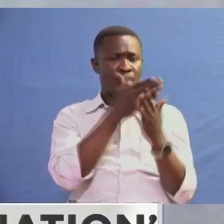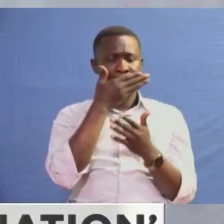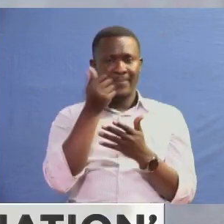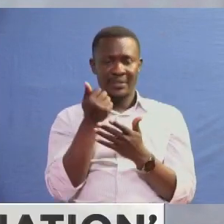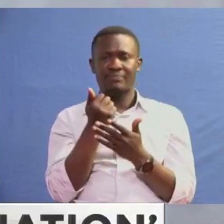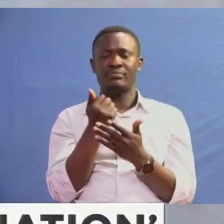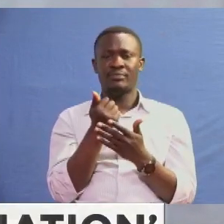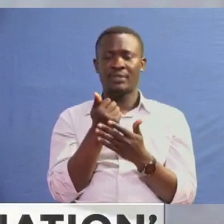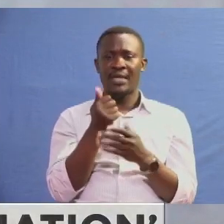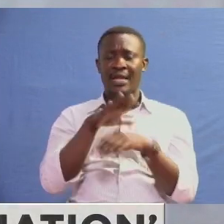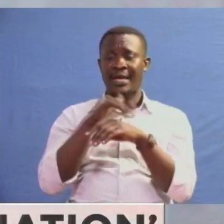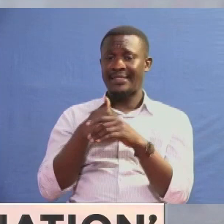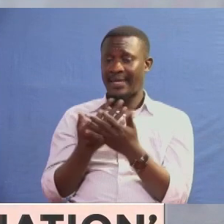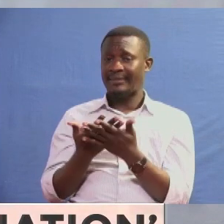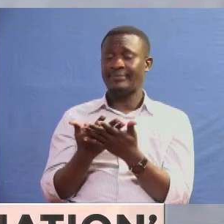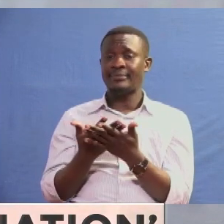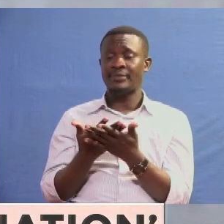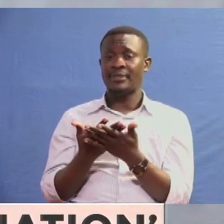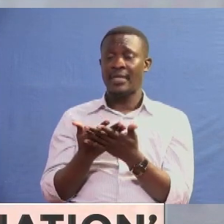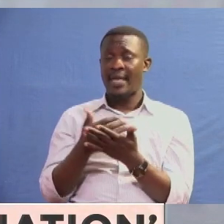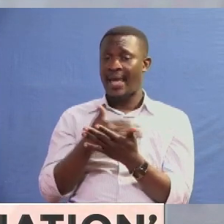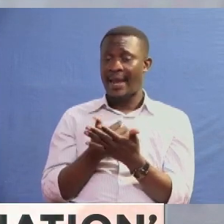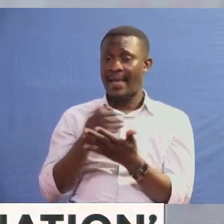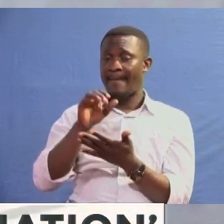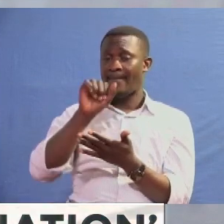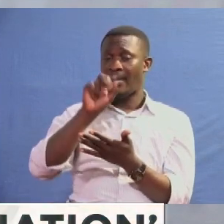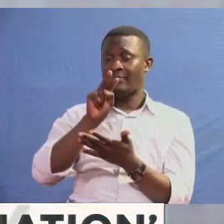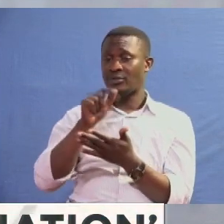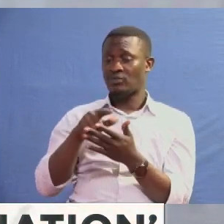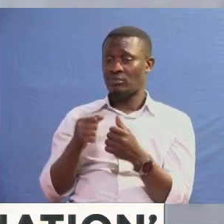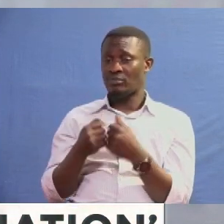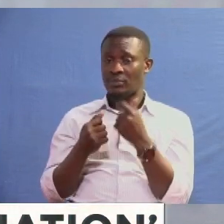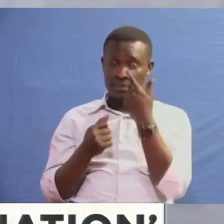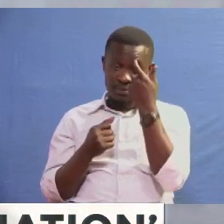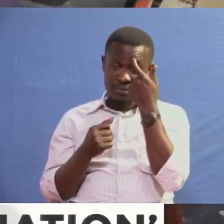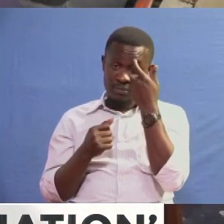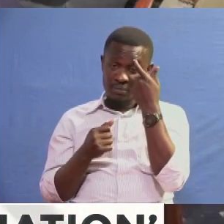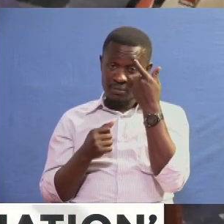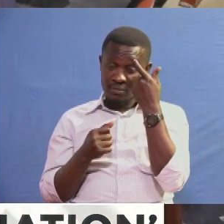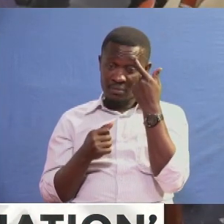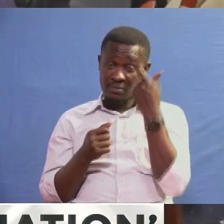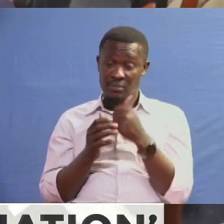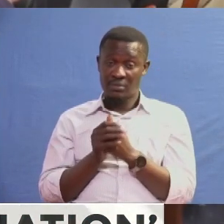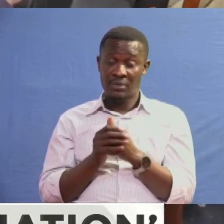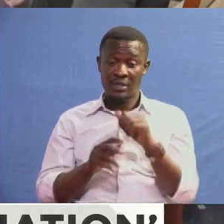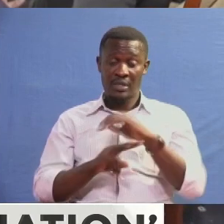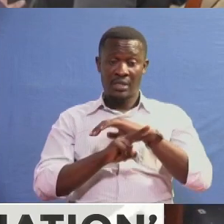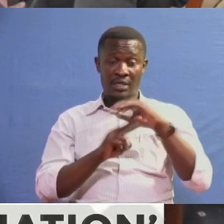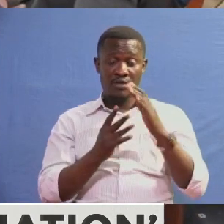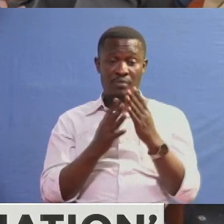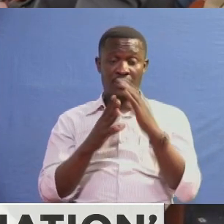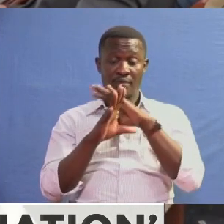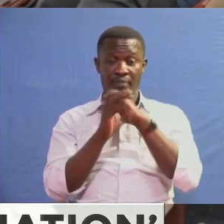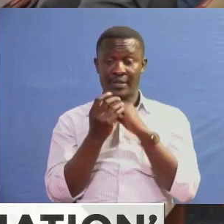traceability and enhanced enforcement, as Abdi Samed Mohamud now reports. Deputy President